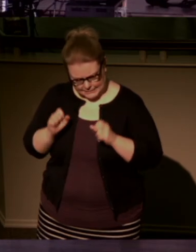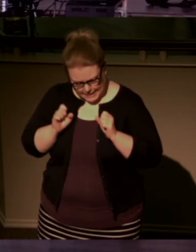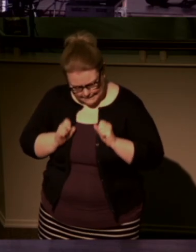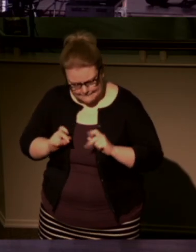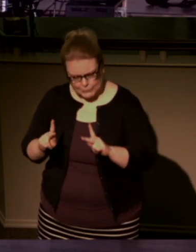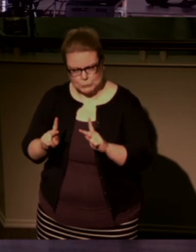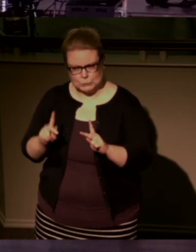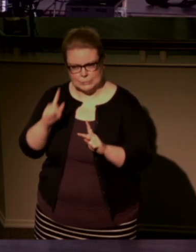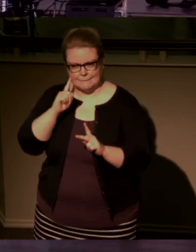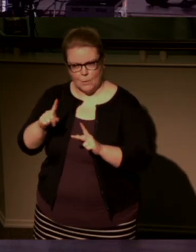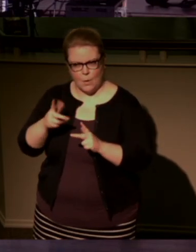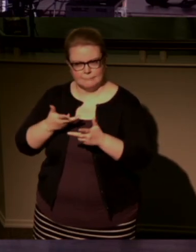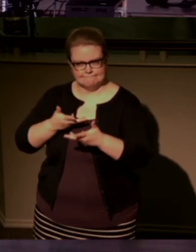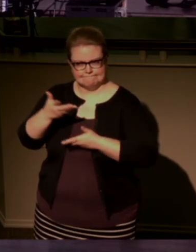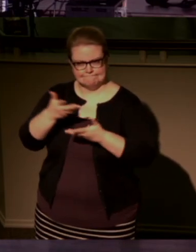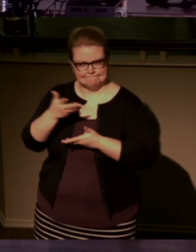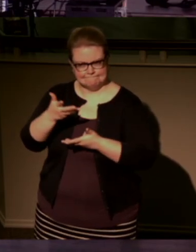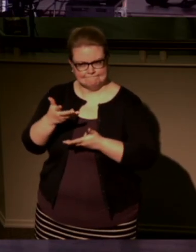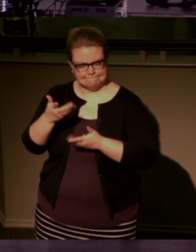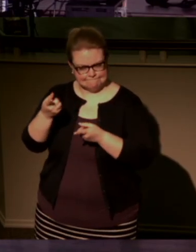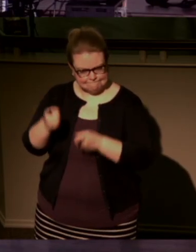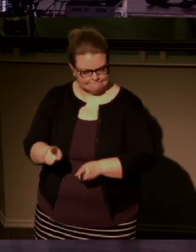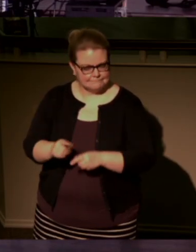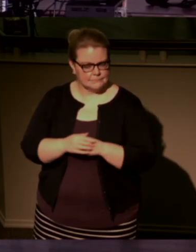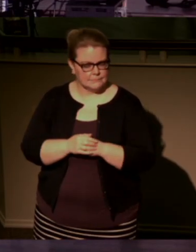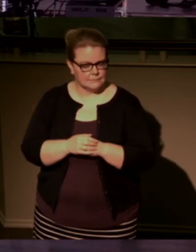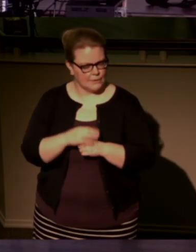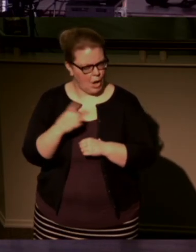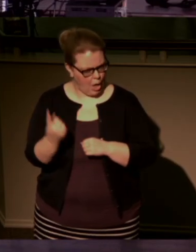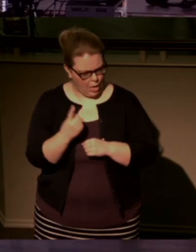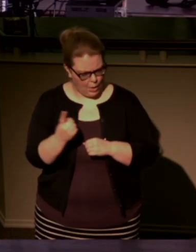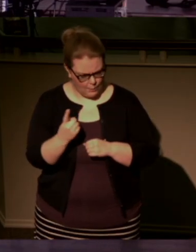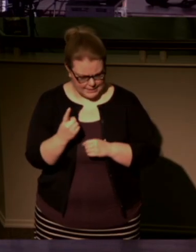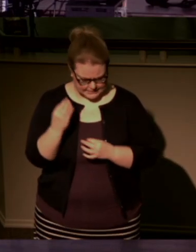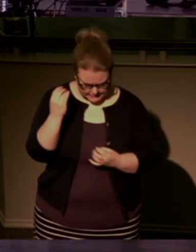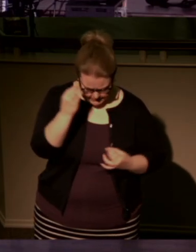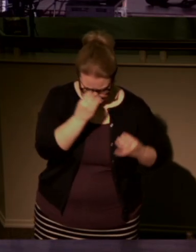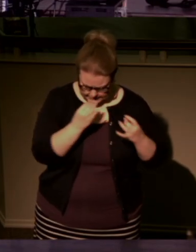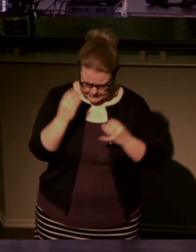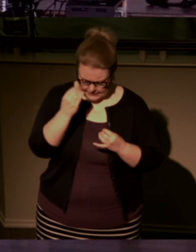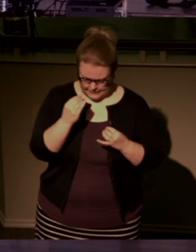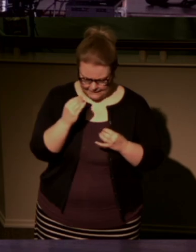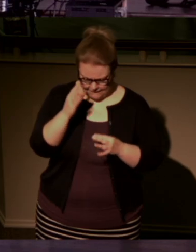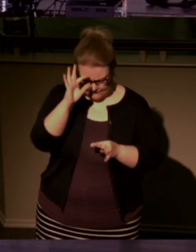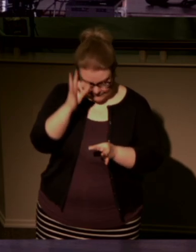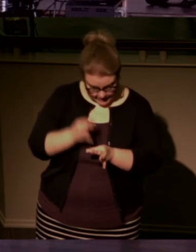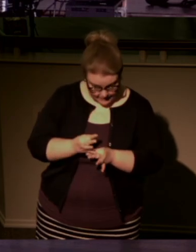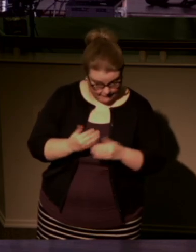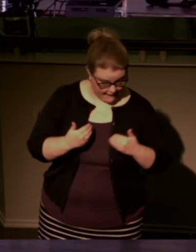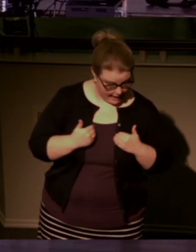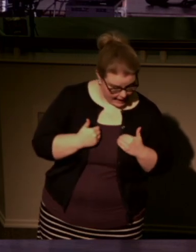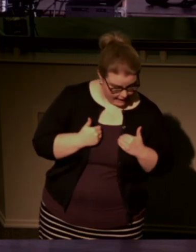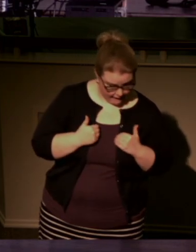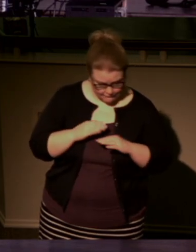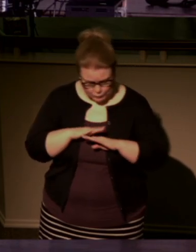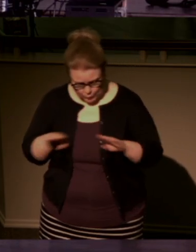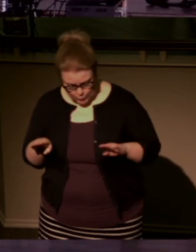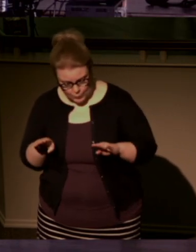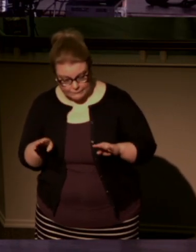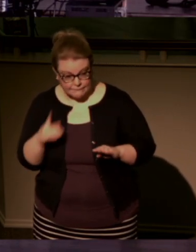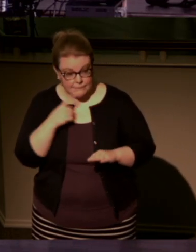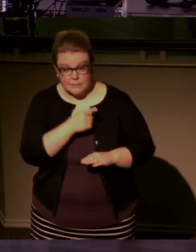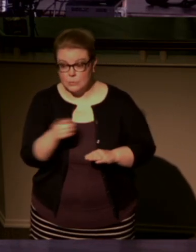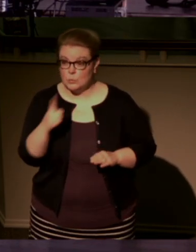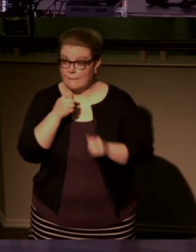occasion. And there's always a challenge of faith that comes with that, because those who follow